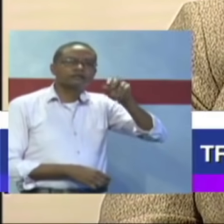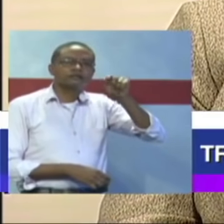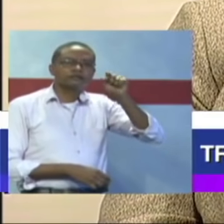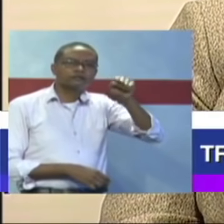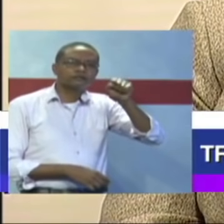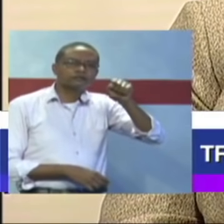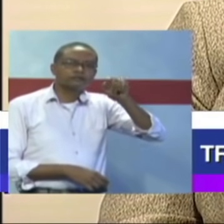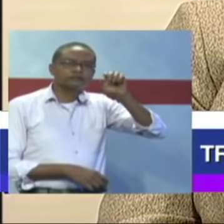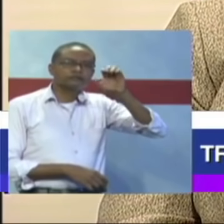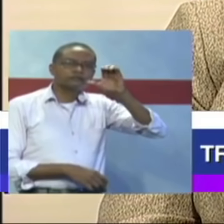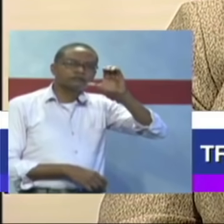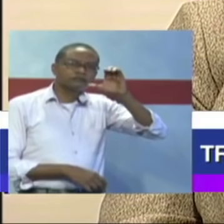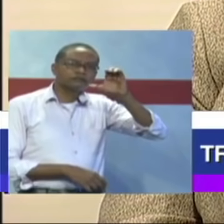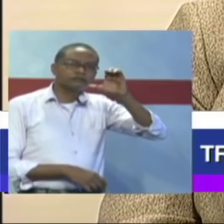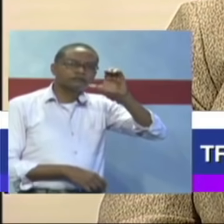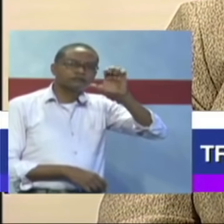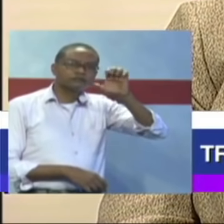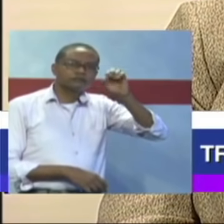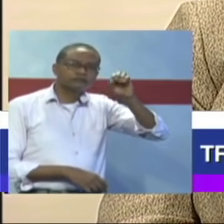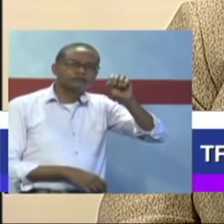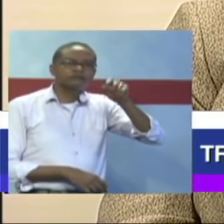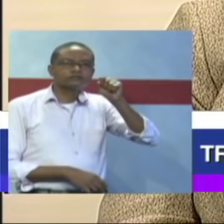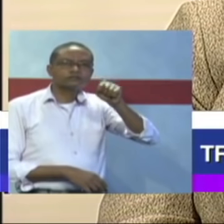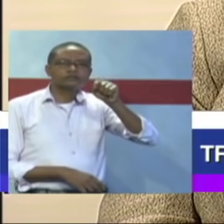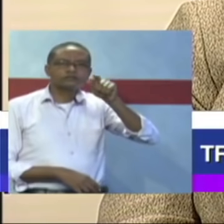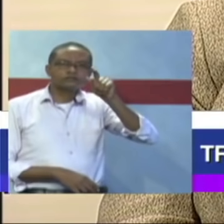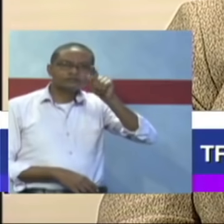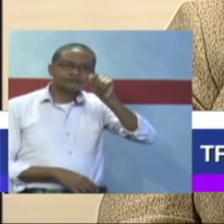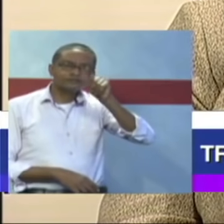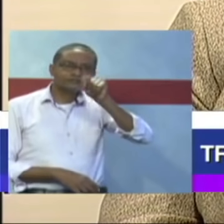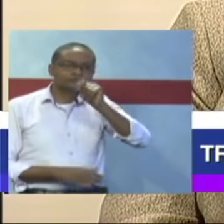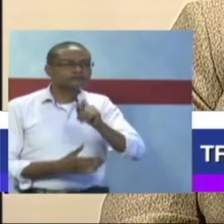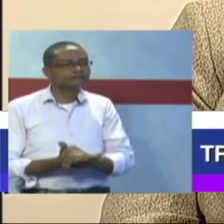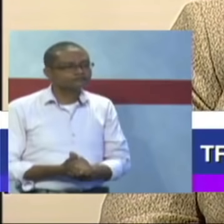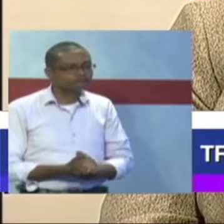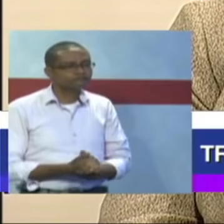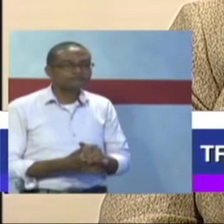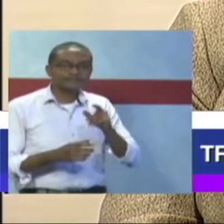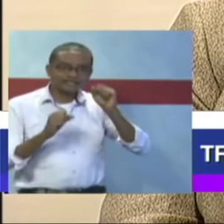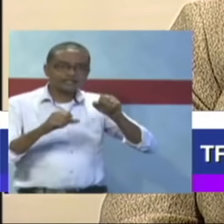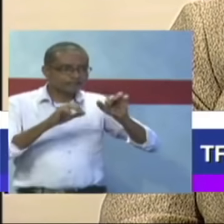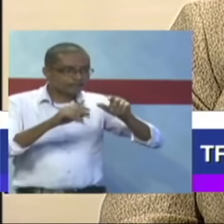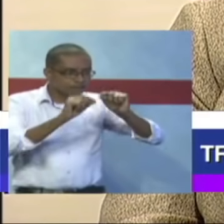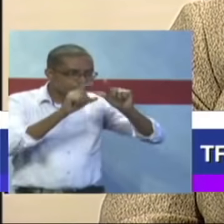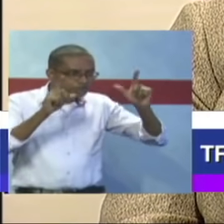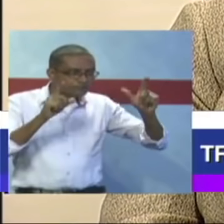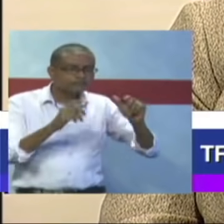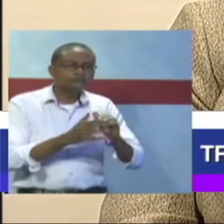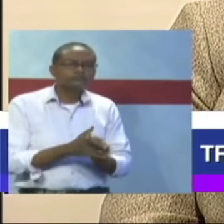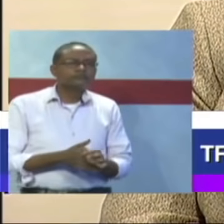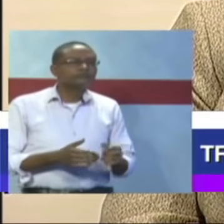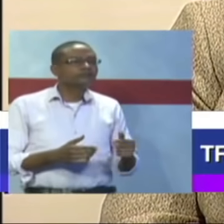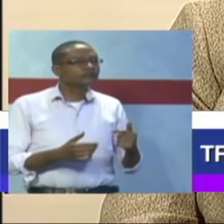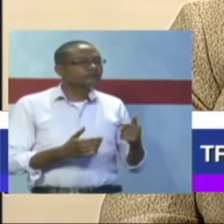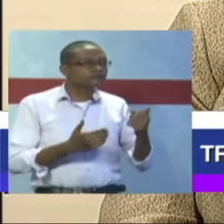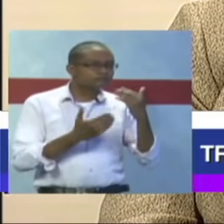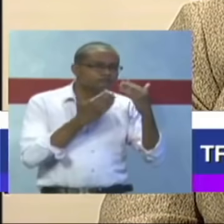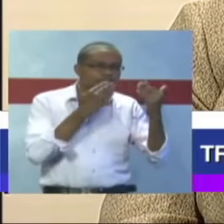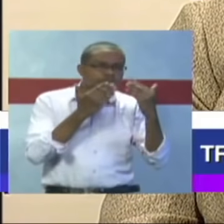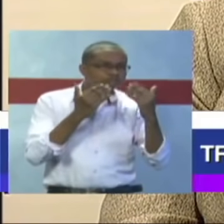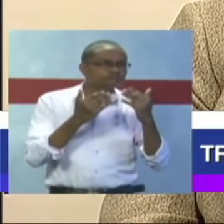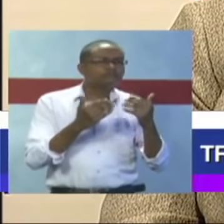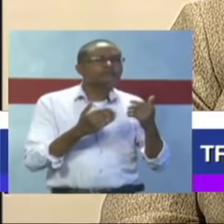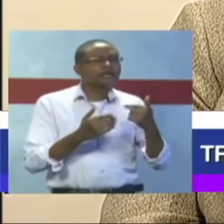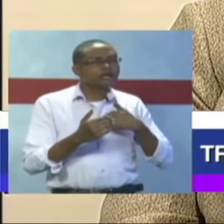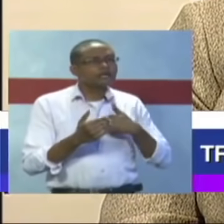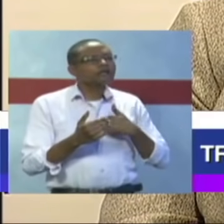nwrha.co.tt. In closing, I would like to thank team at NWRHA as we continue to navigate during this pandemic to